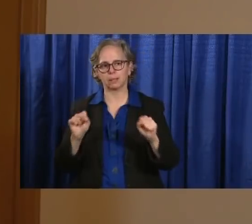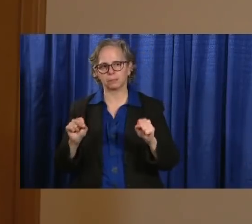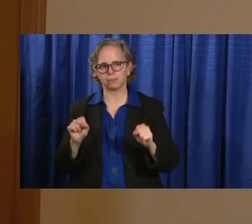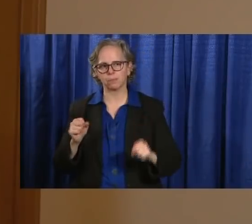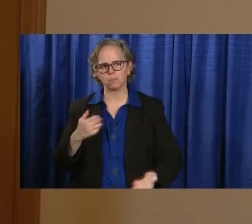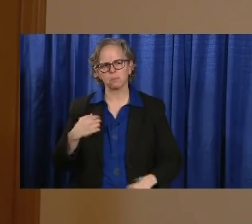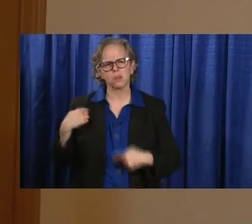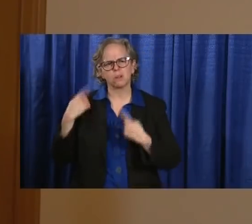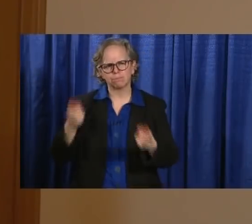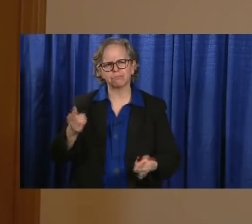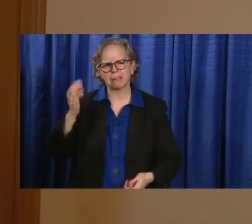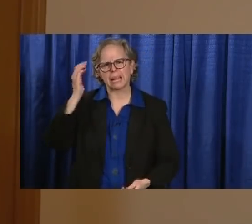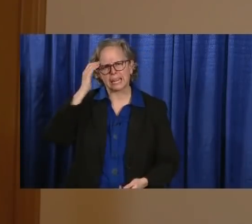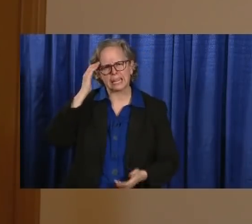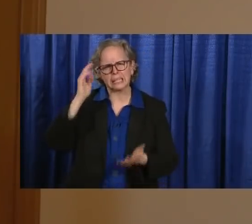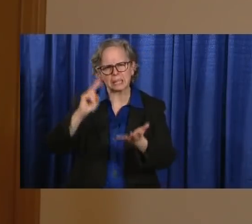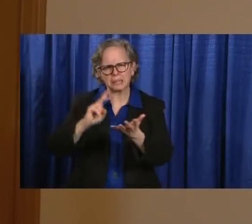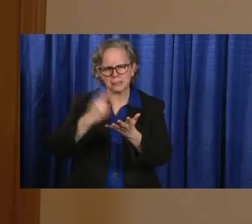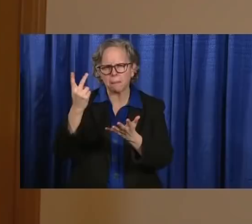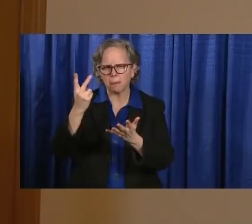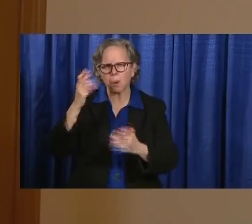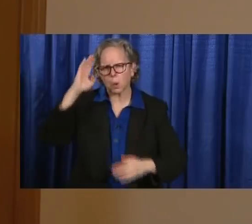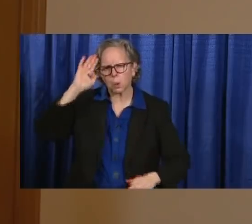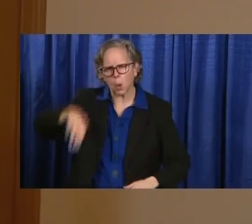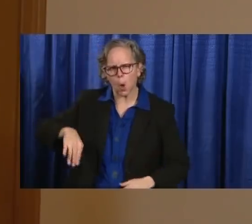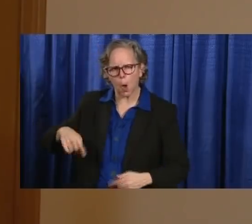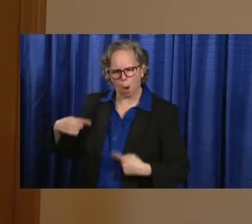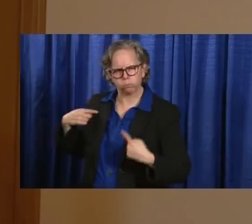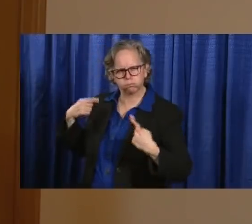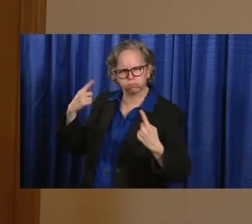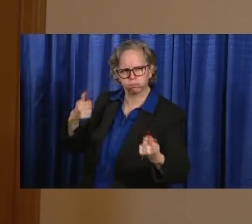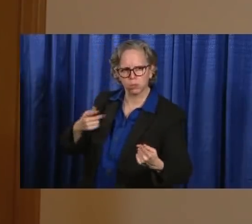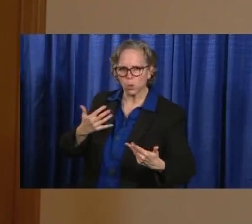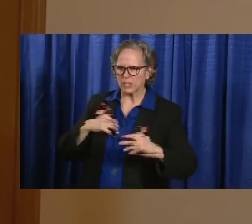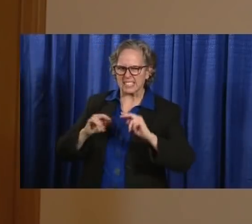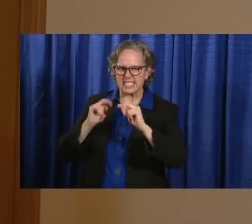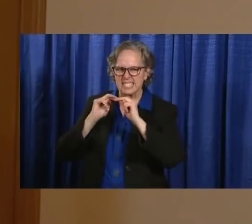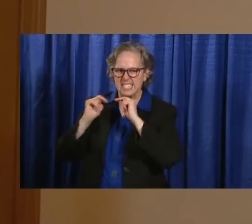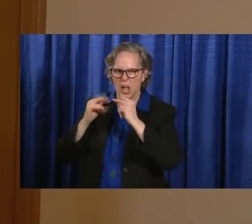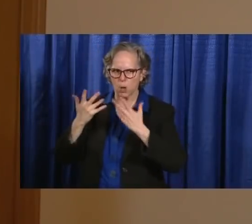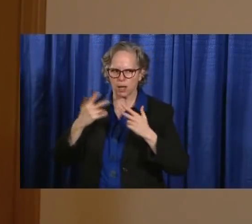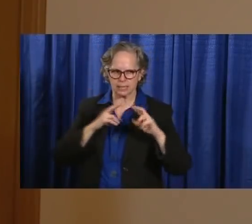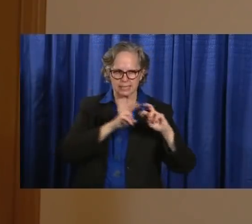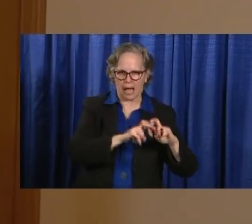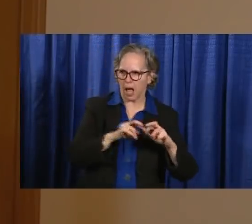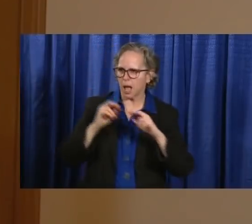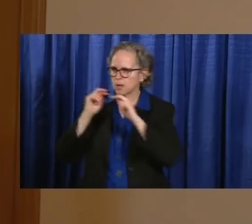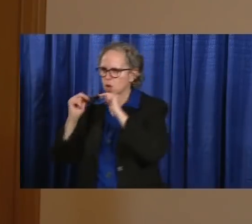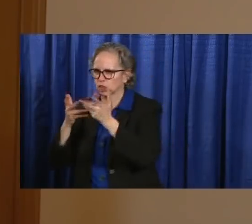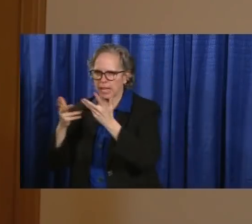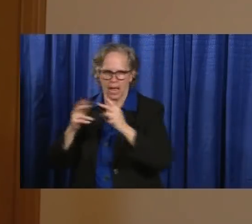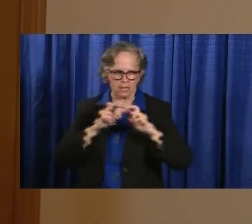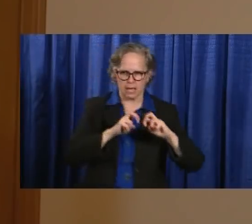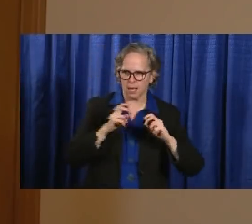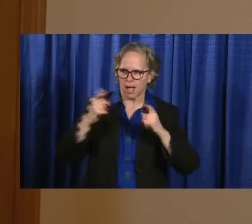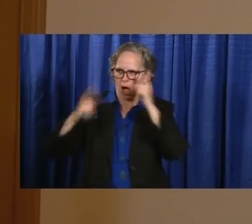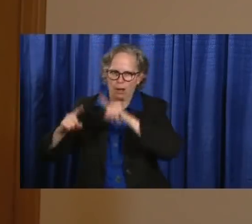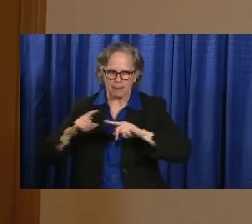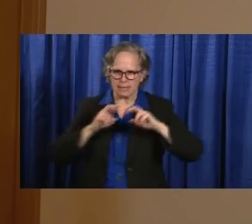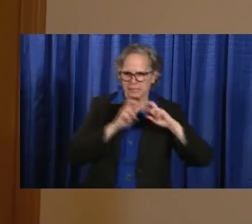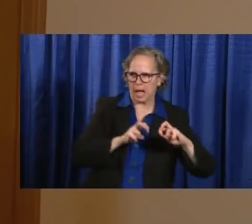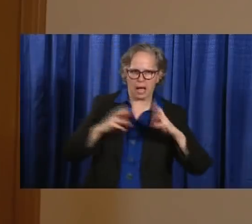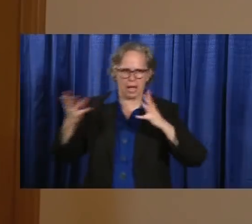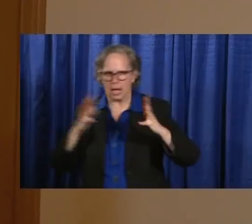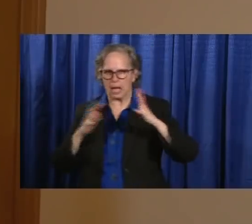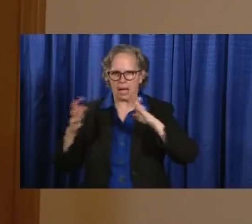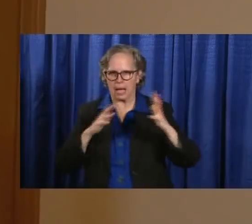had enough. And so that's where we're building at the same time as we're assessing. And some of that will also drive, quite honestly,